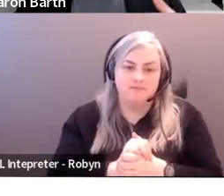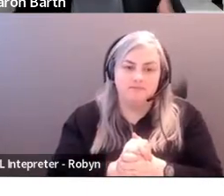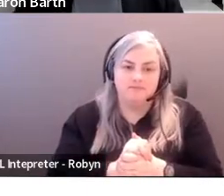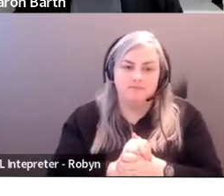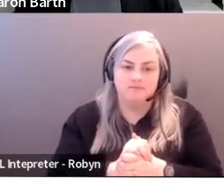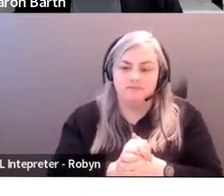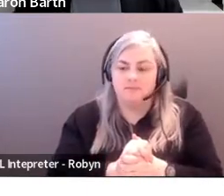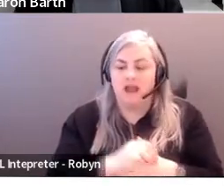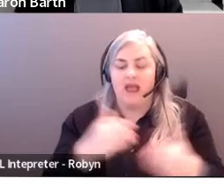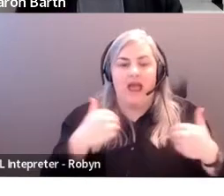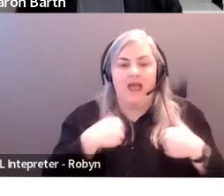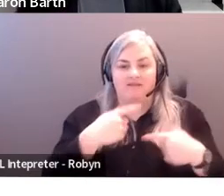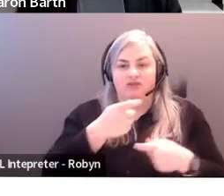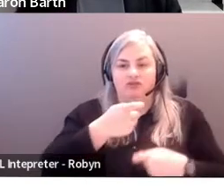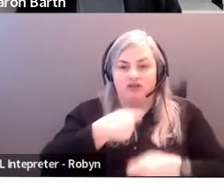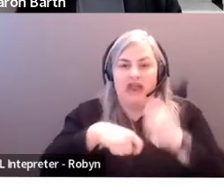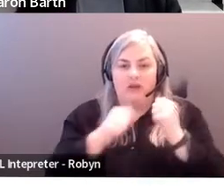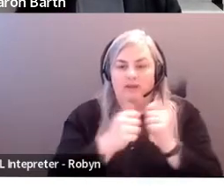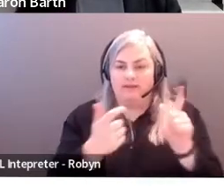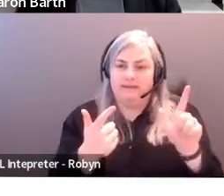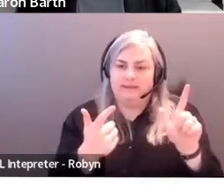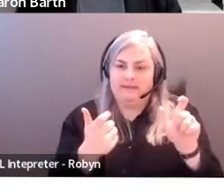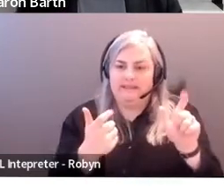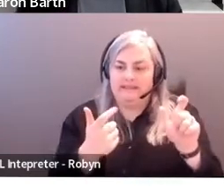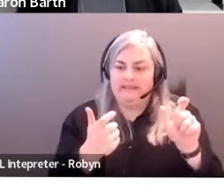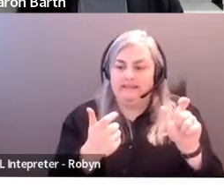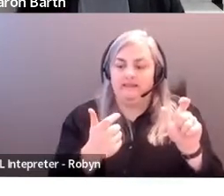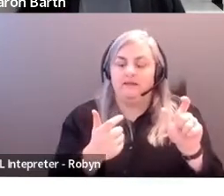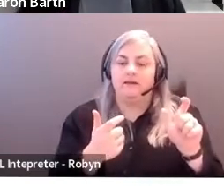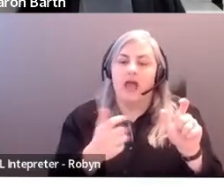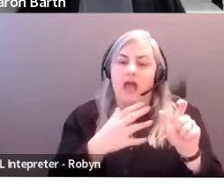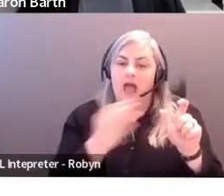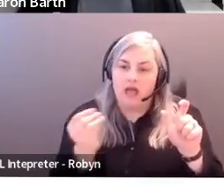There's a trade-off with the speed, right? And the